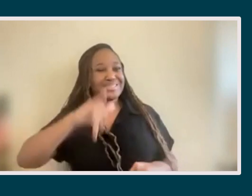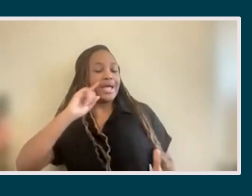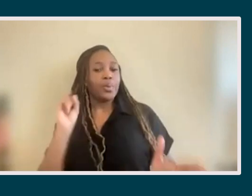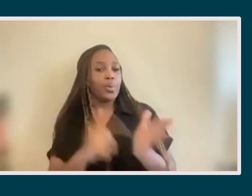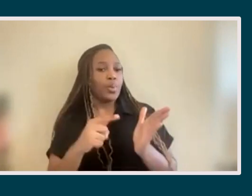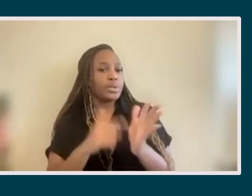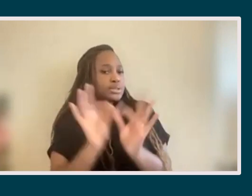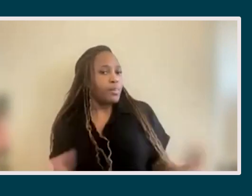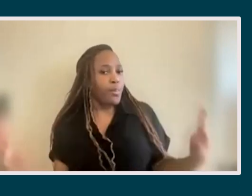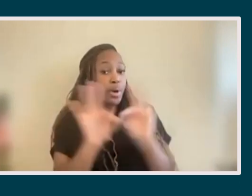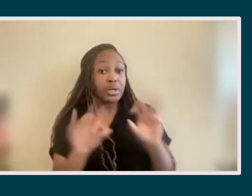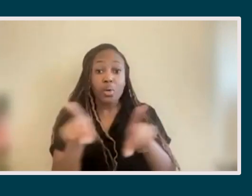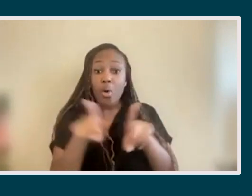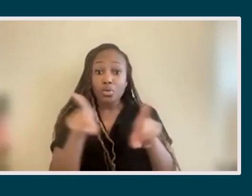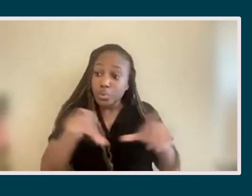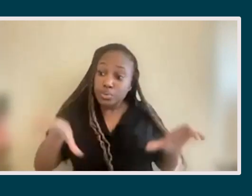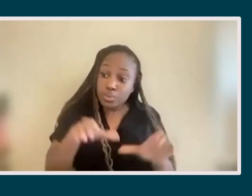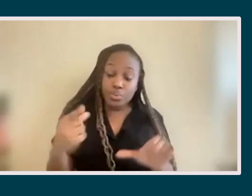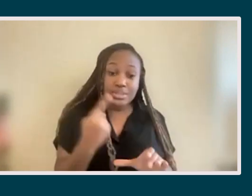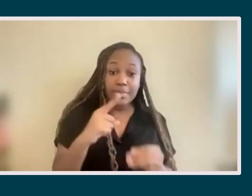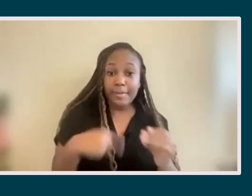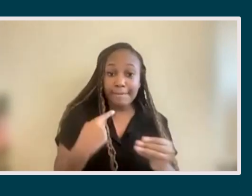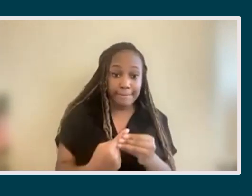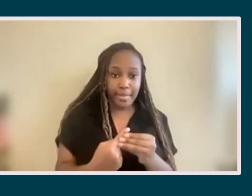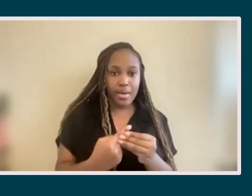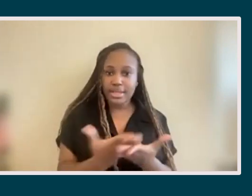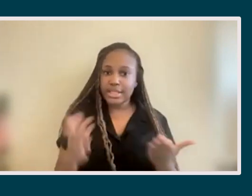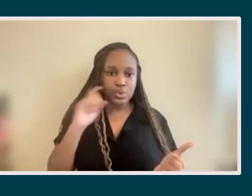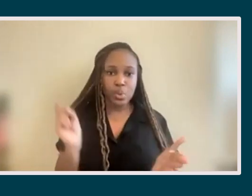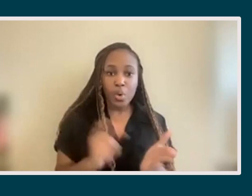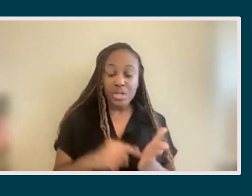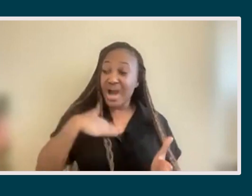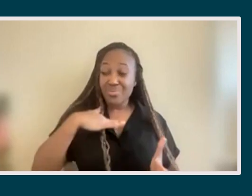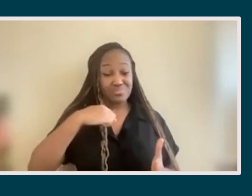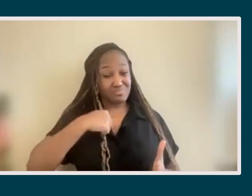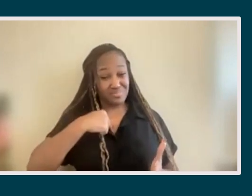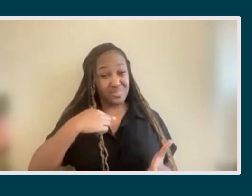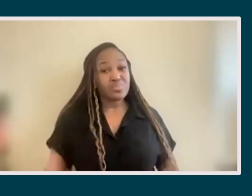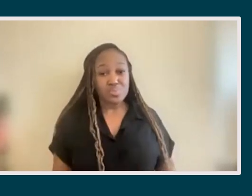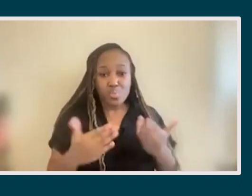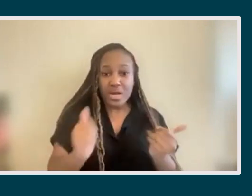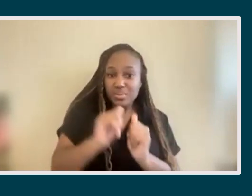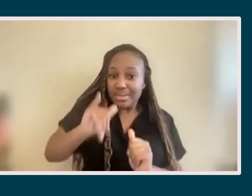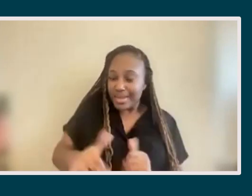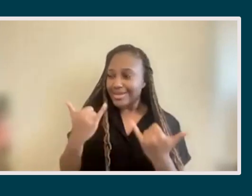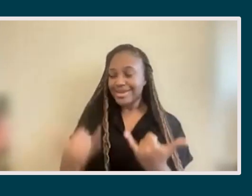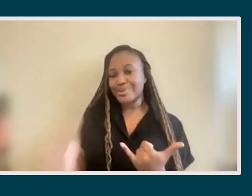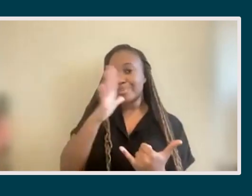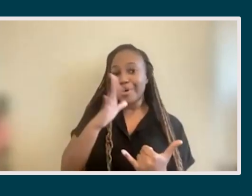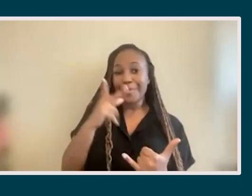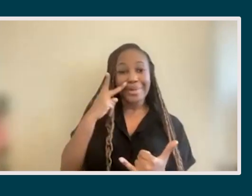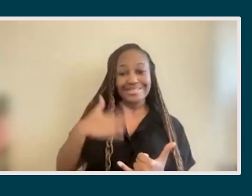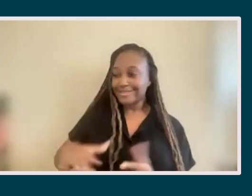have noticed. I was raised with that. And so as a mom, I think I see my evidence in the corner of the screen